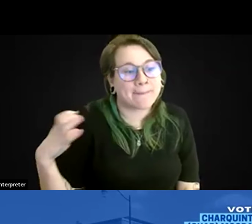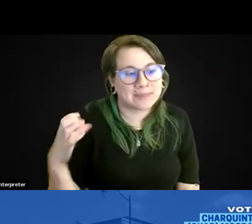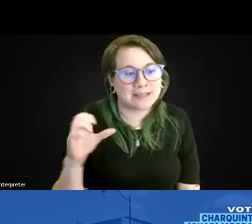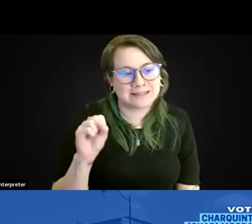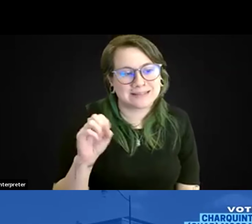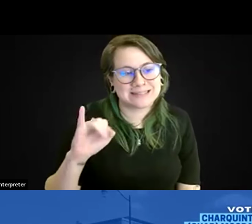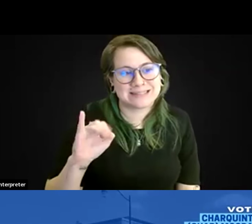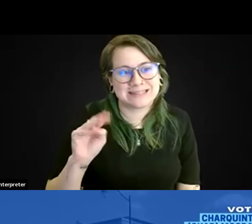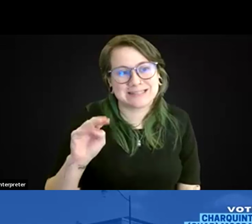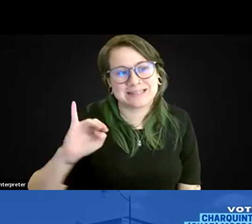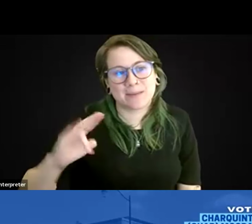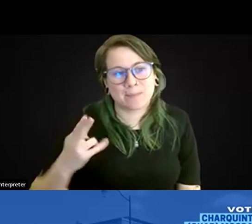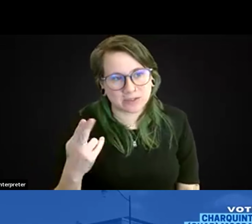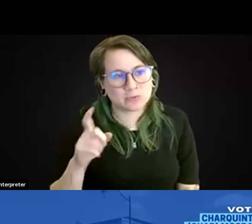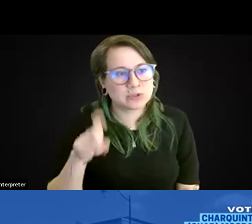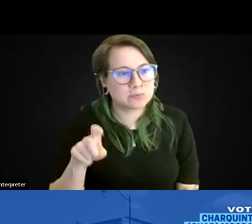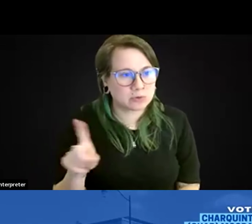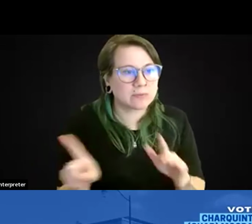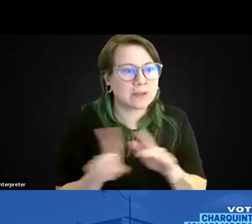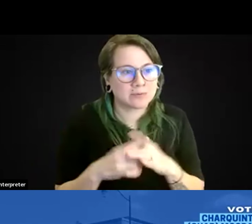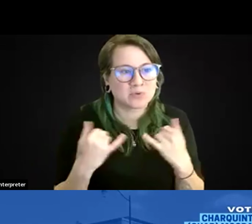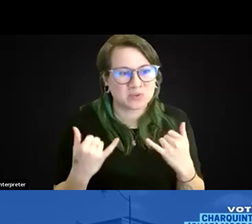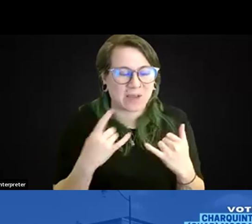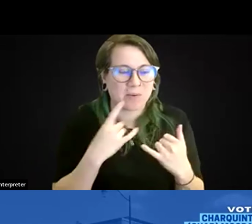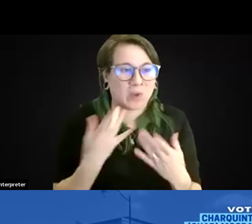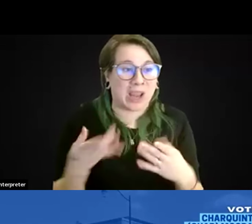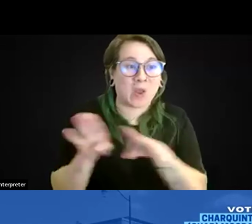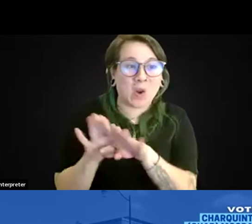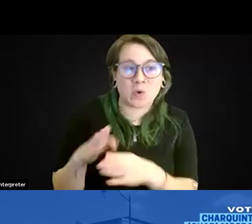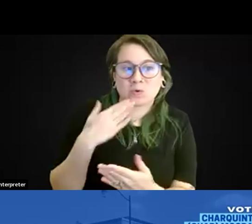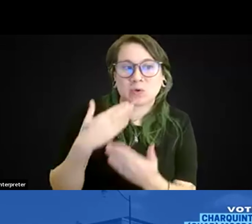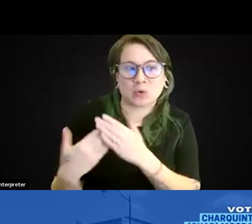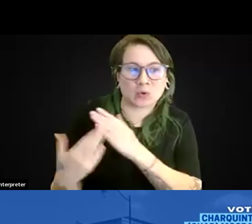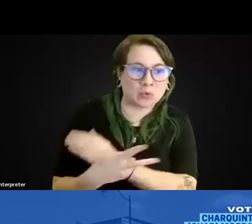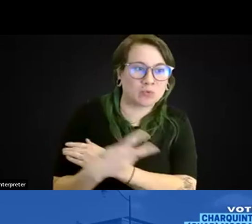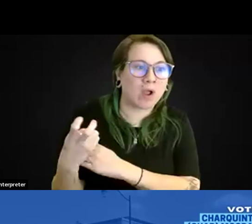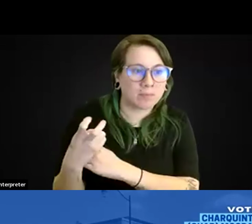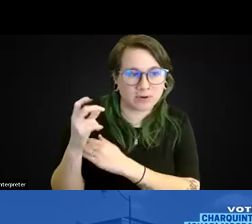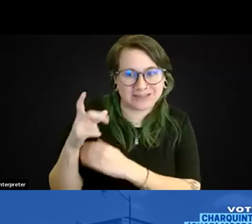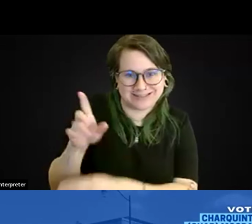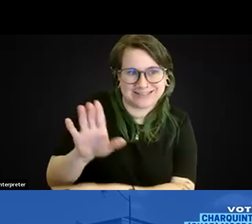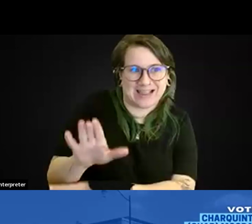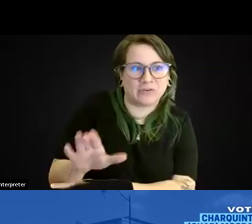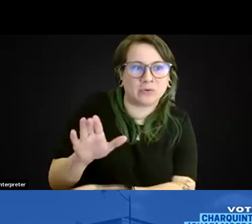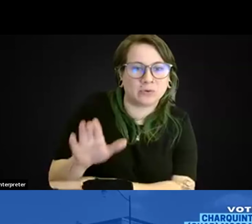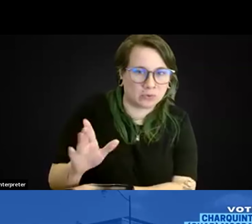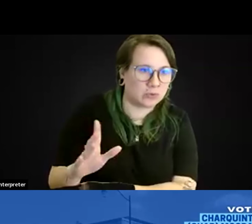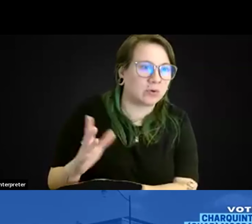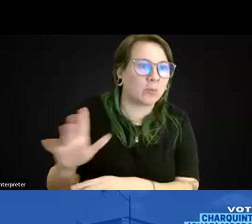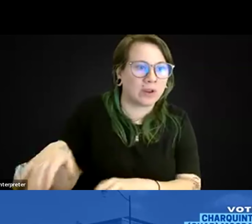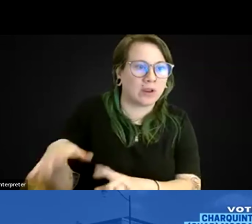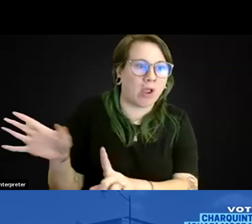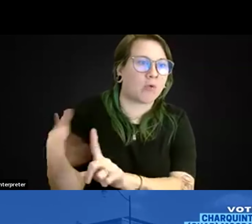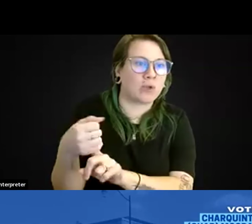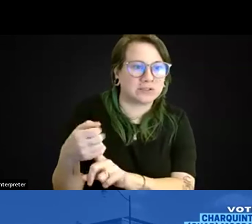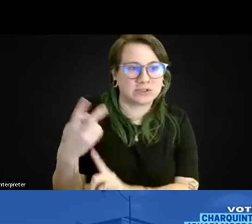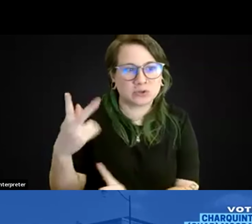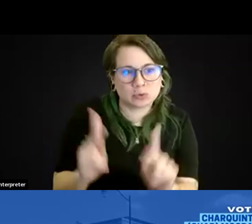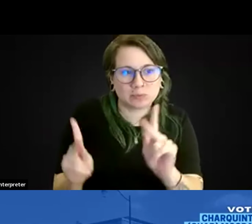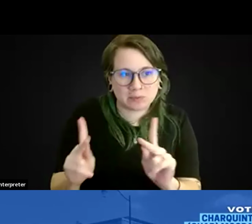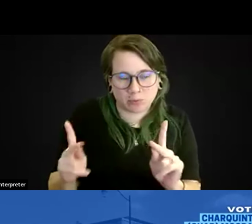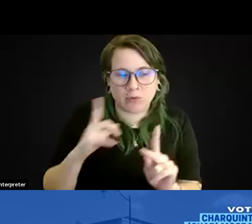we had actually closed a good carjacking, a good robbery this afternoon, and we arrested two people